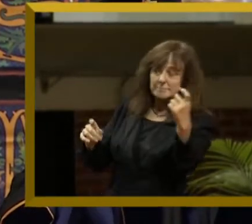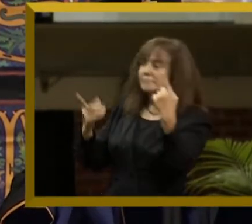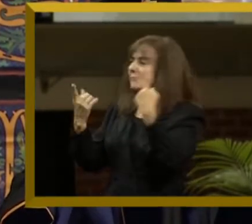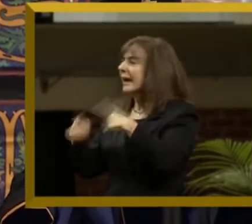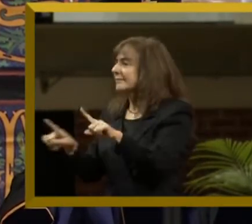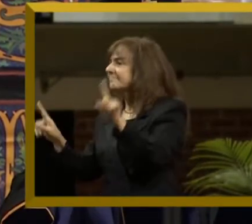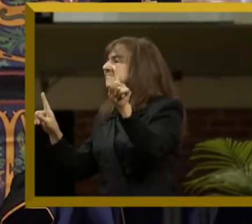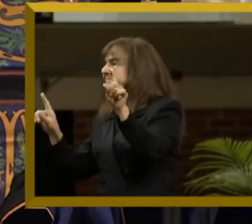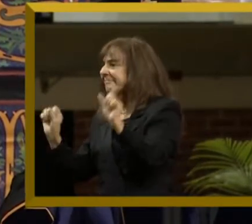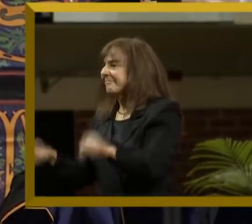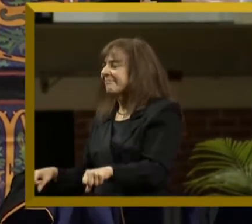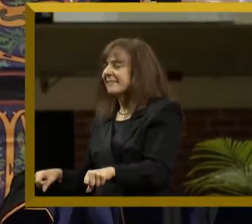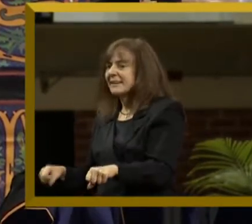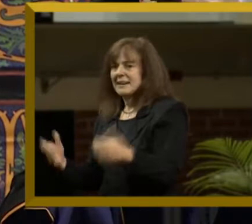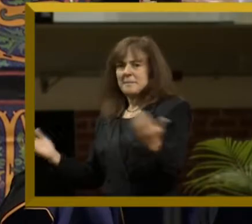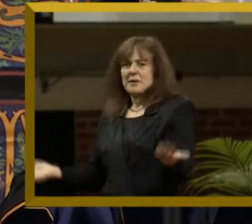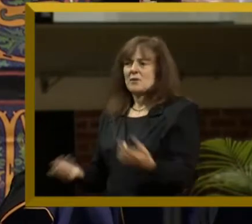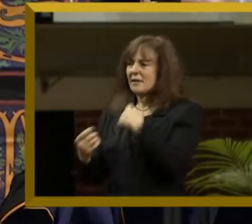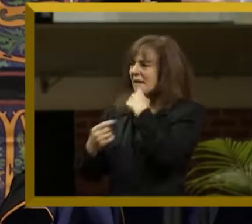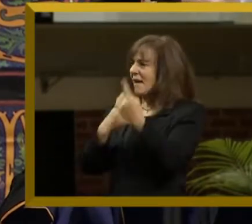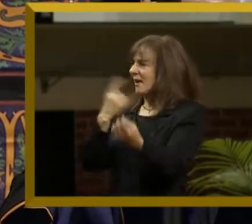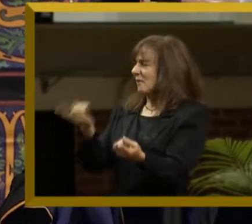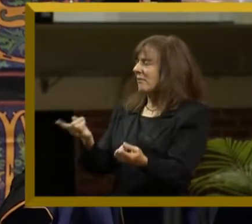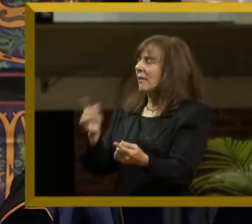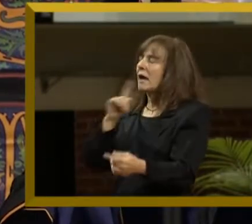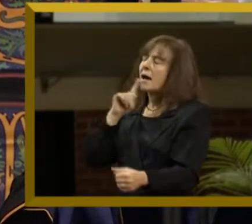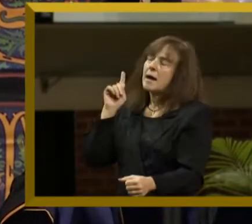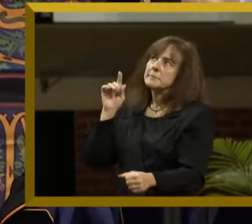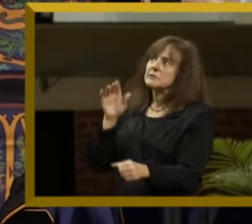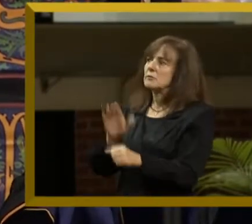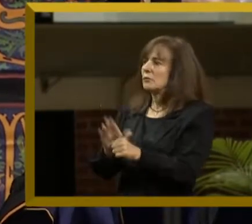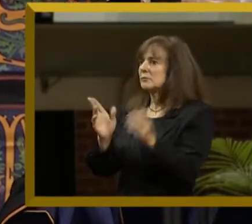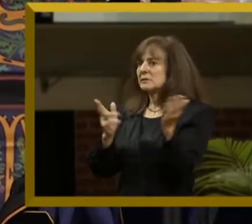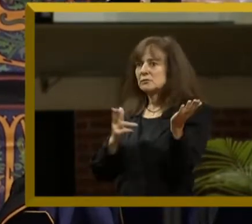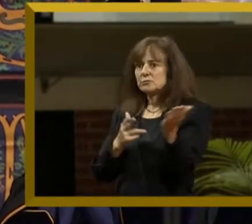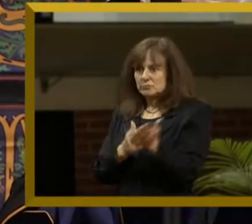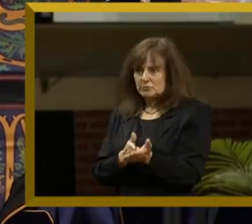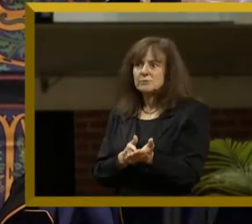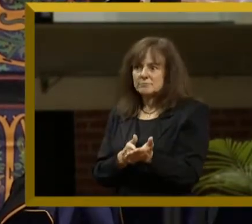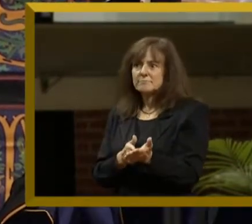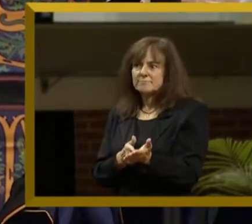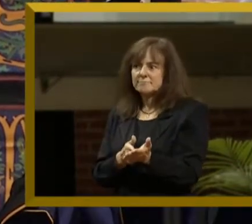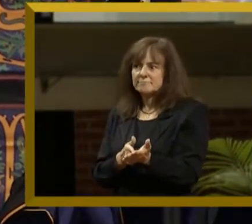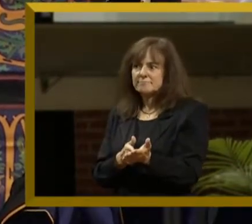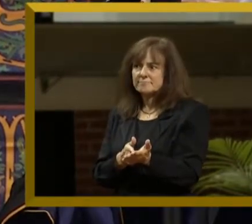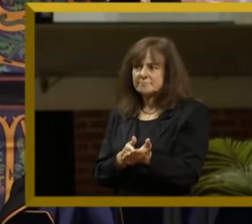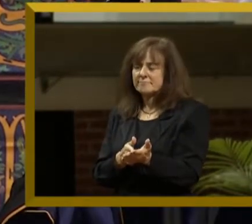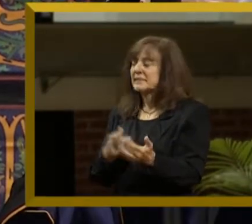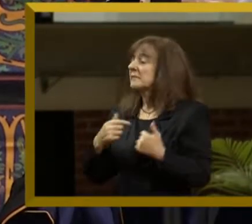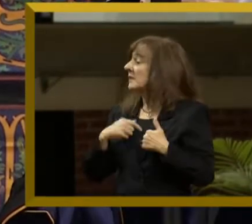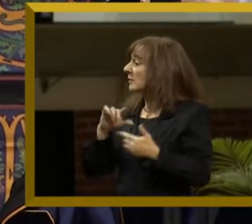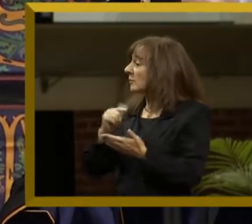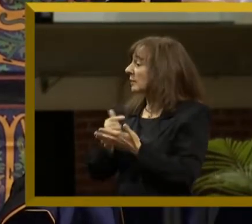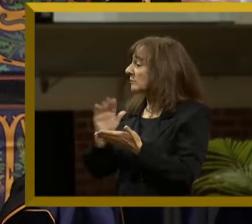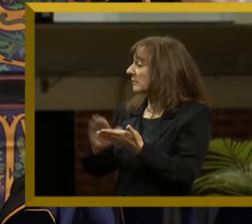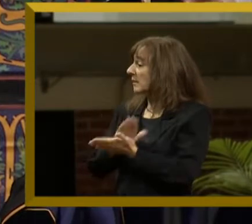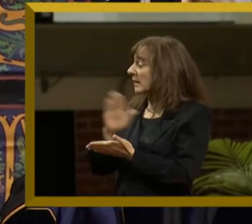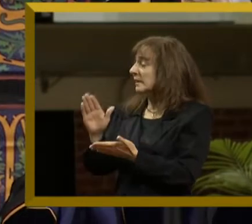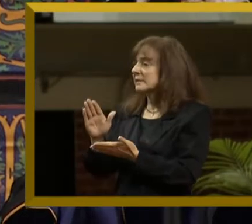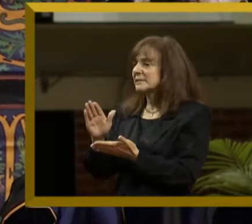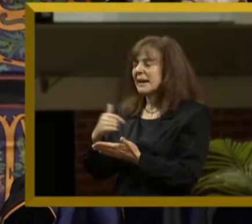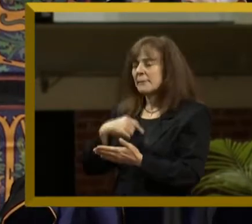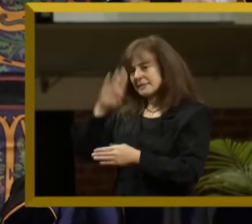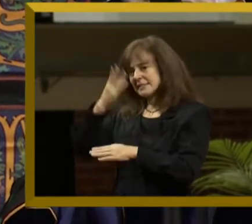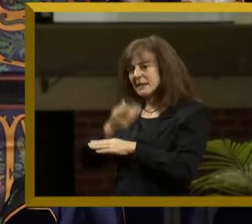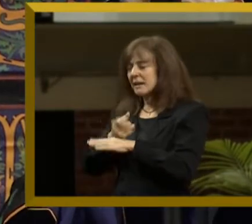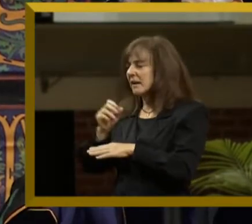it. And I'm here to tell you that is absolutely true. When I graduated from college, I was the son